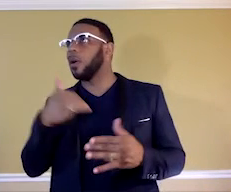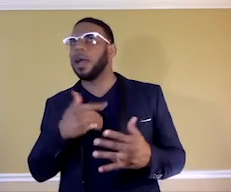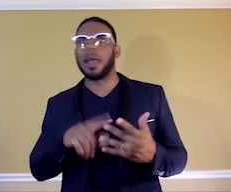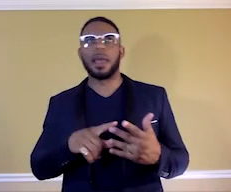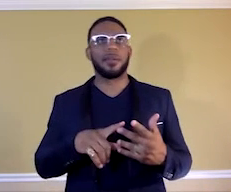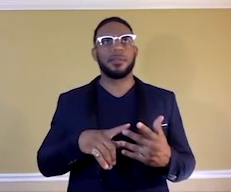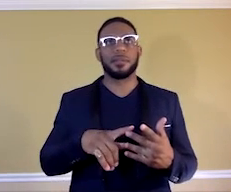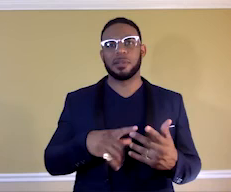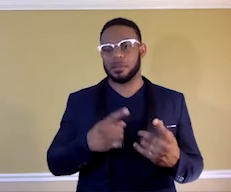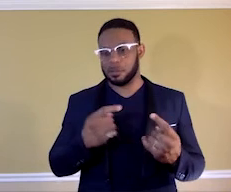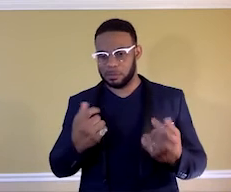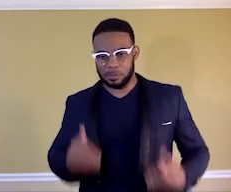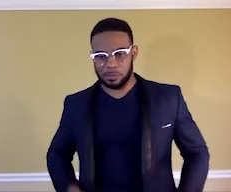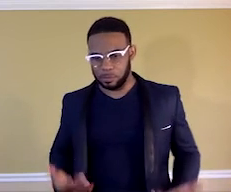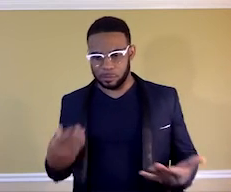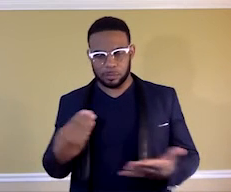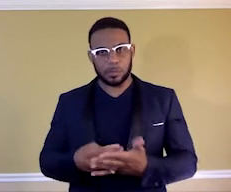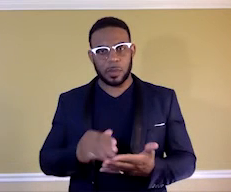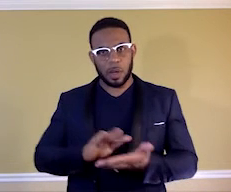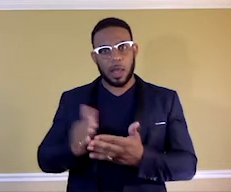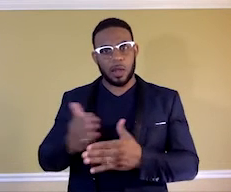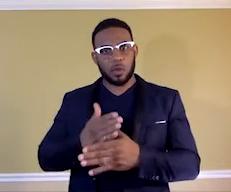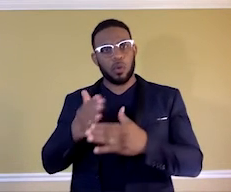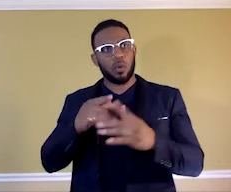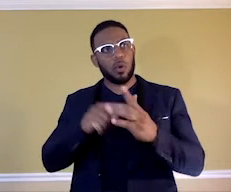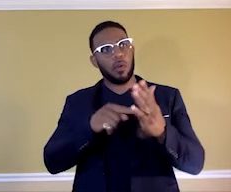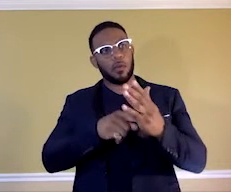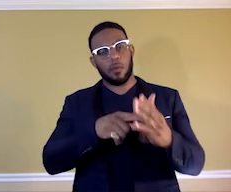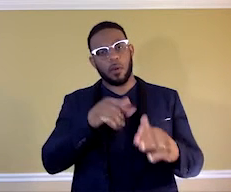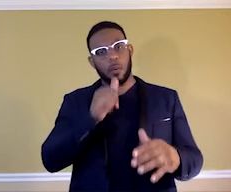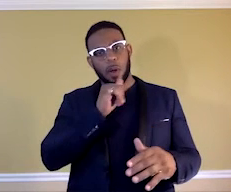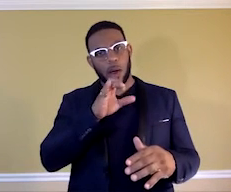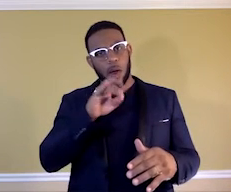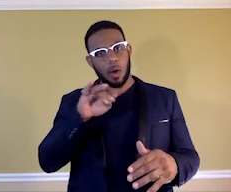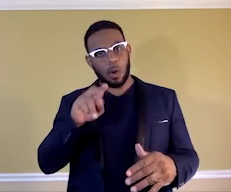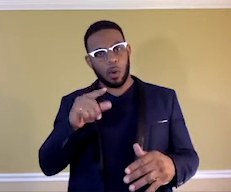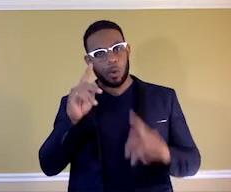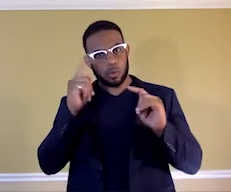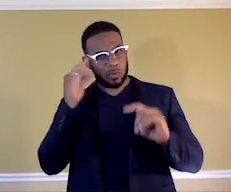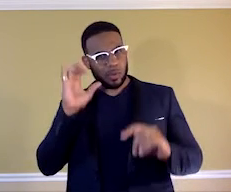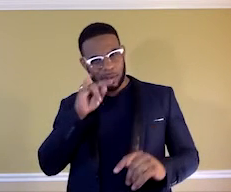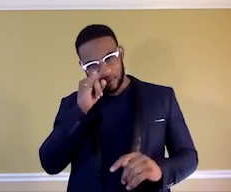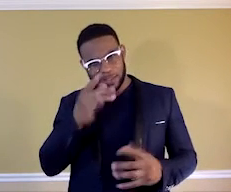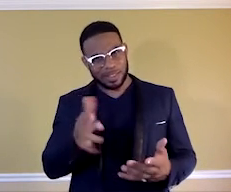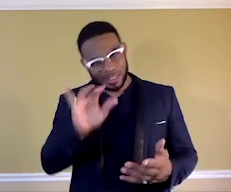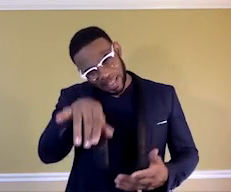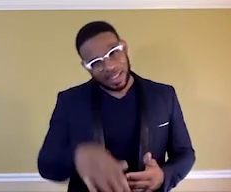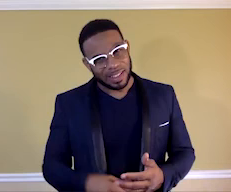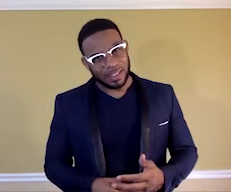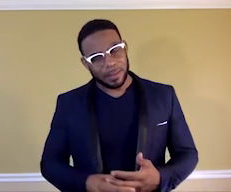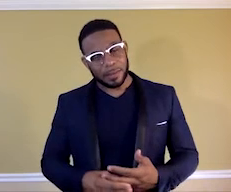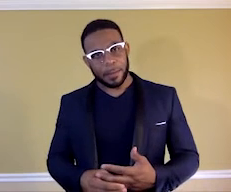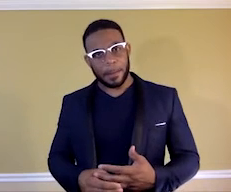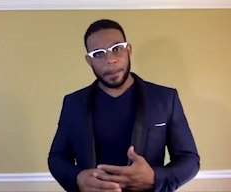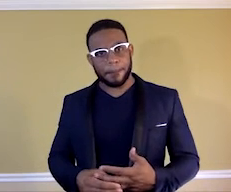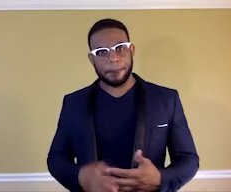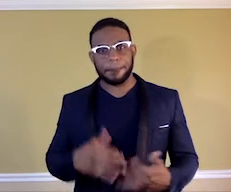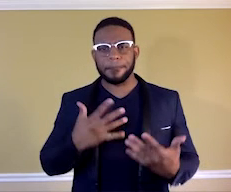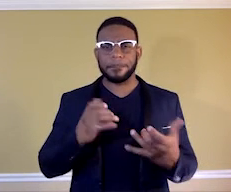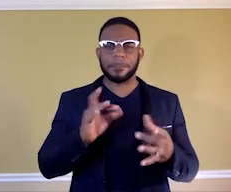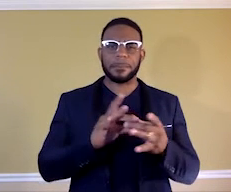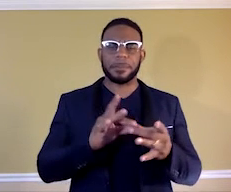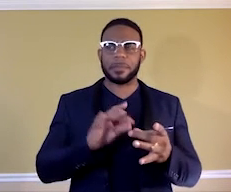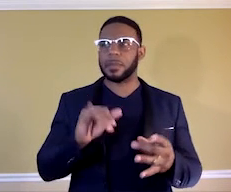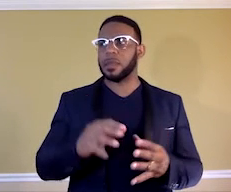the disposable wealth on average to afford private coding tutors for our kids. And I want to